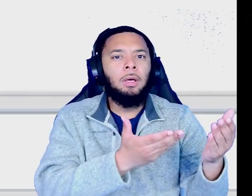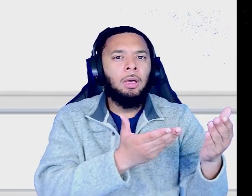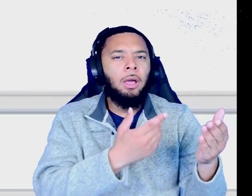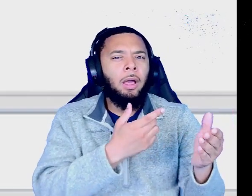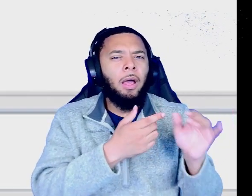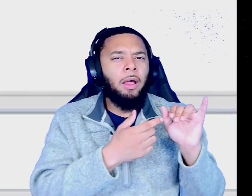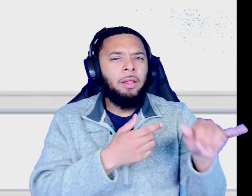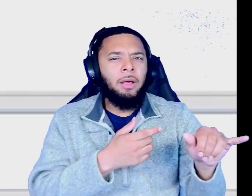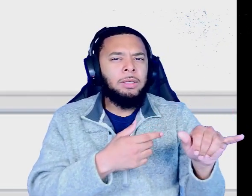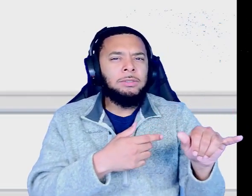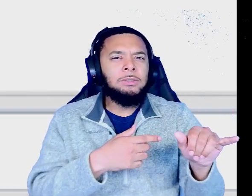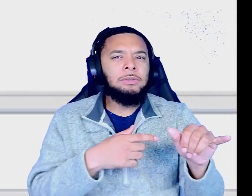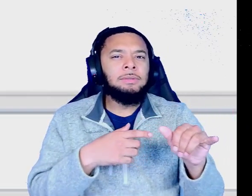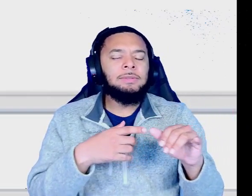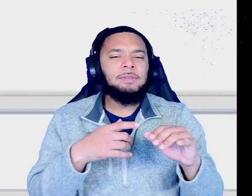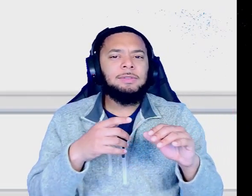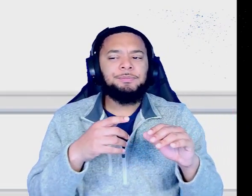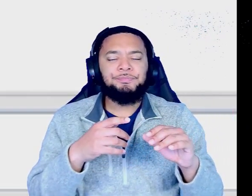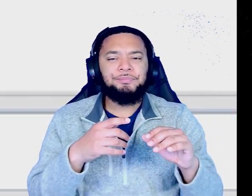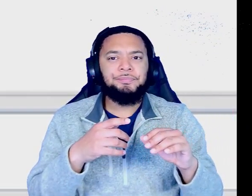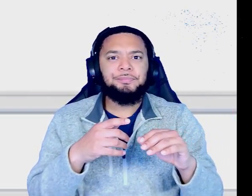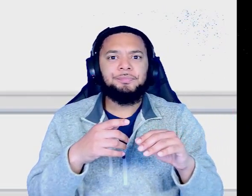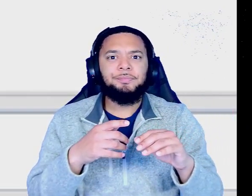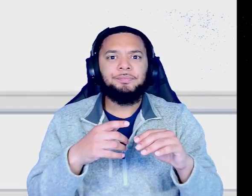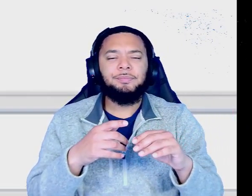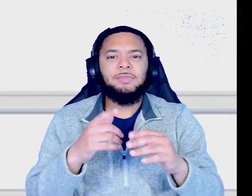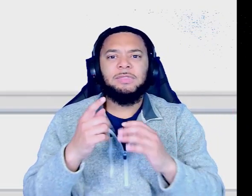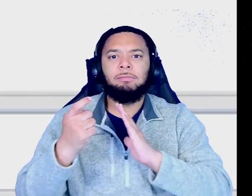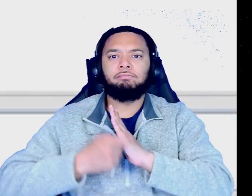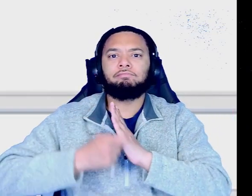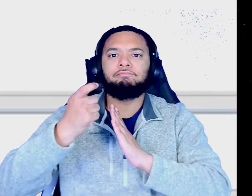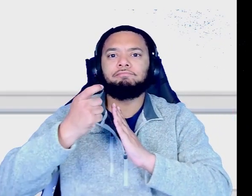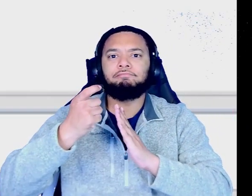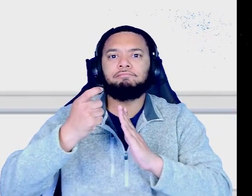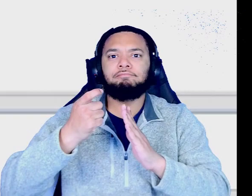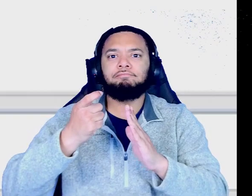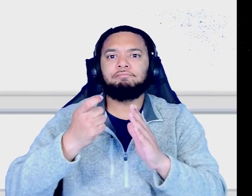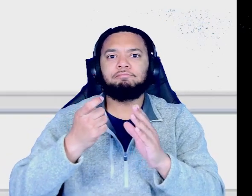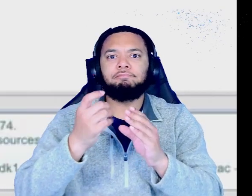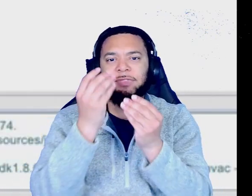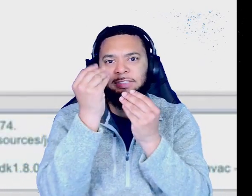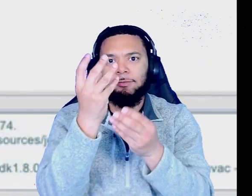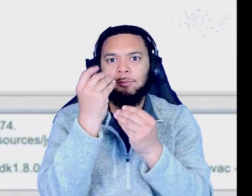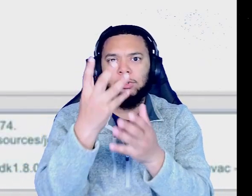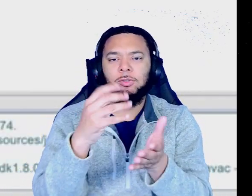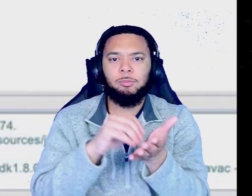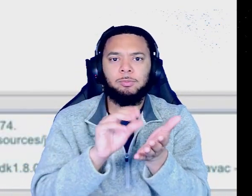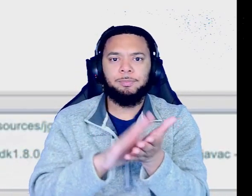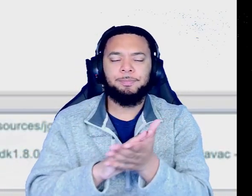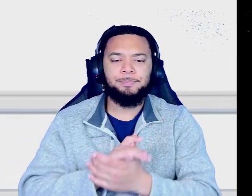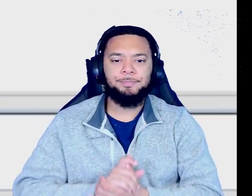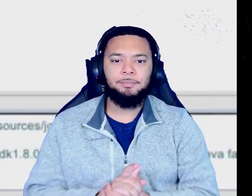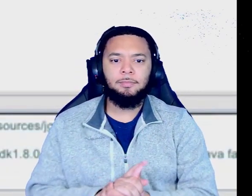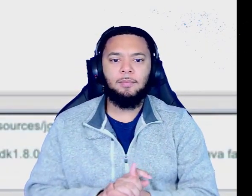is going to be the default value. If I run this now,